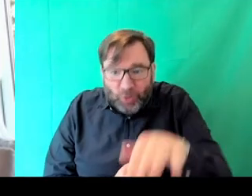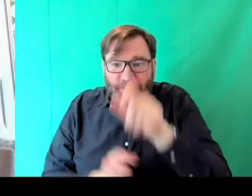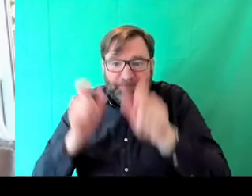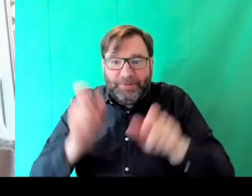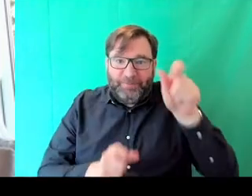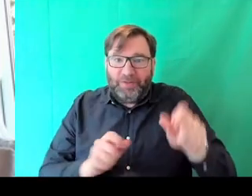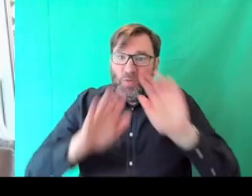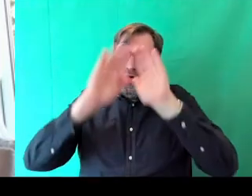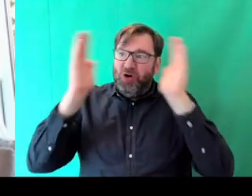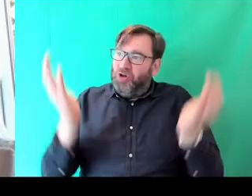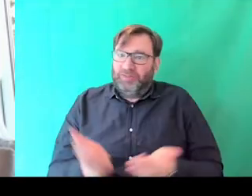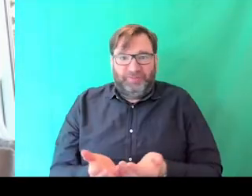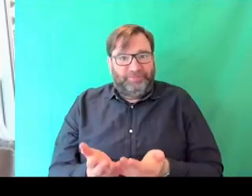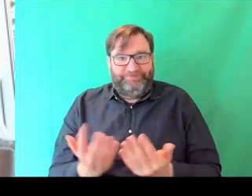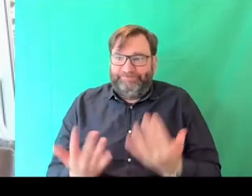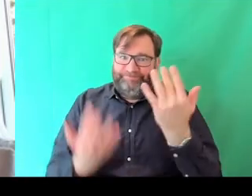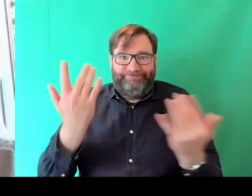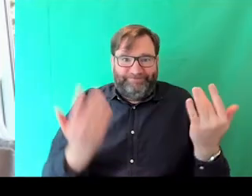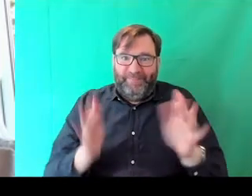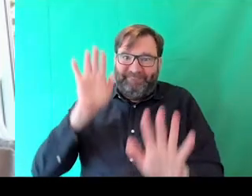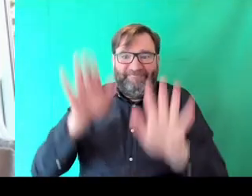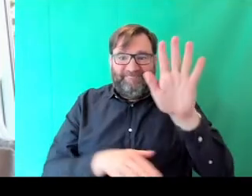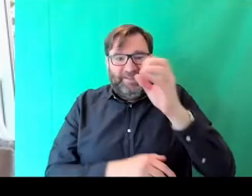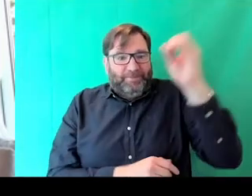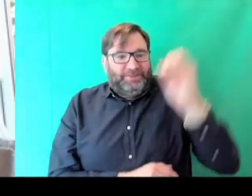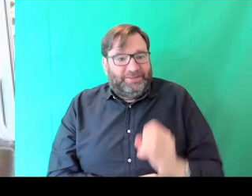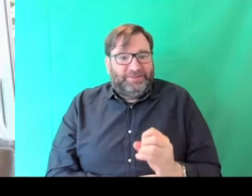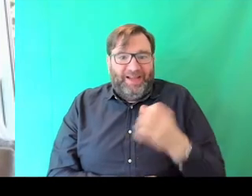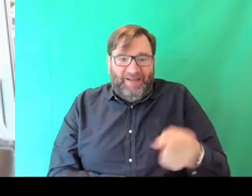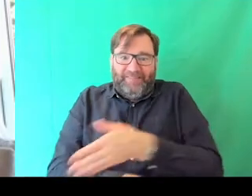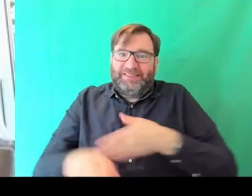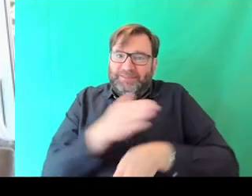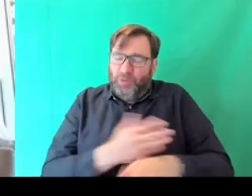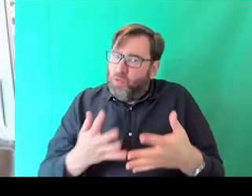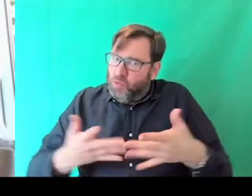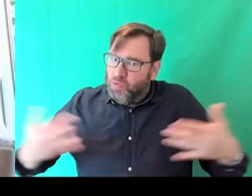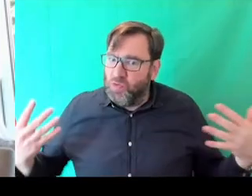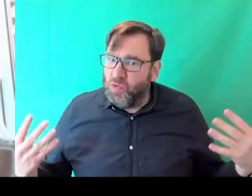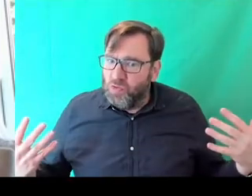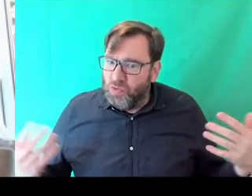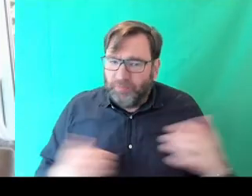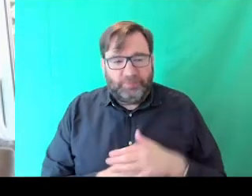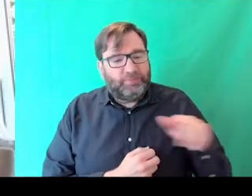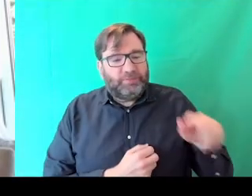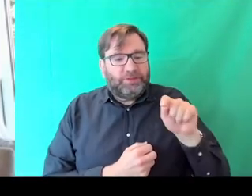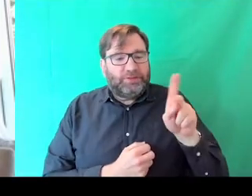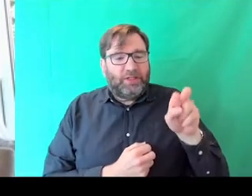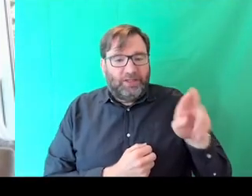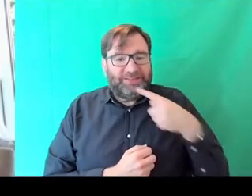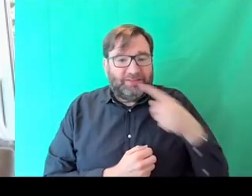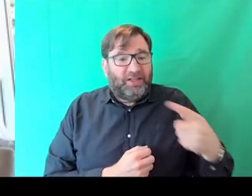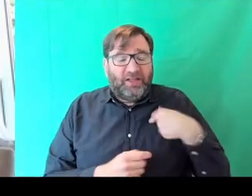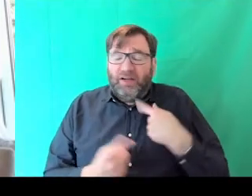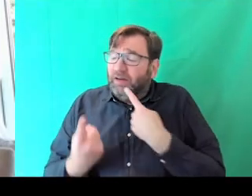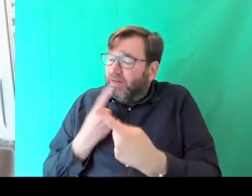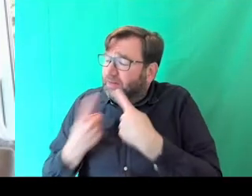mean, A, there's so many out there that you're just not even trying. And then, you know, to the other point is once you do get there, you